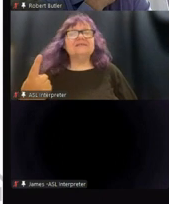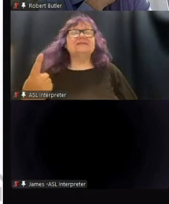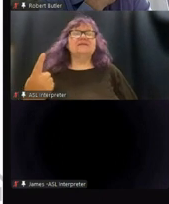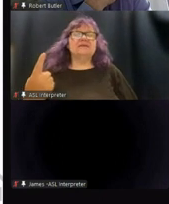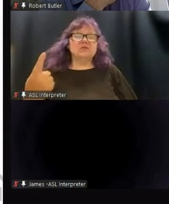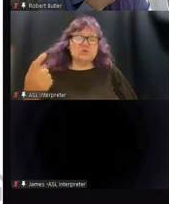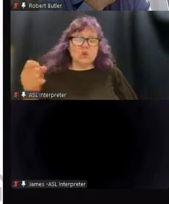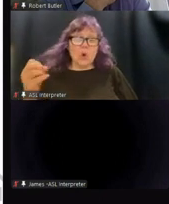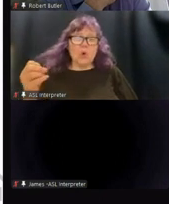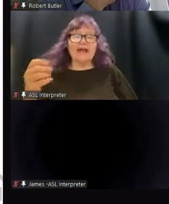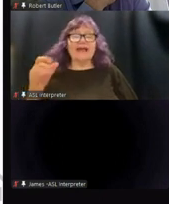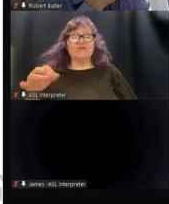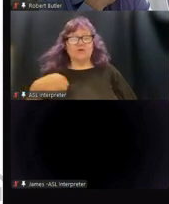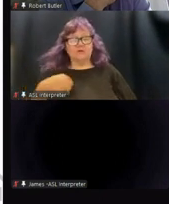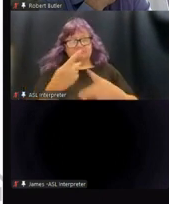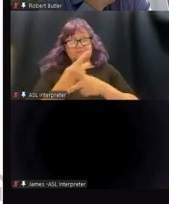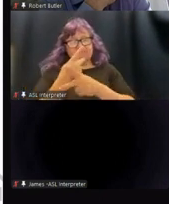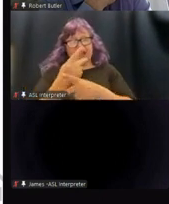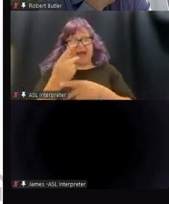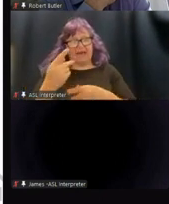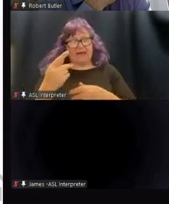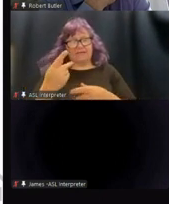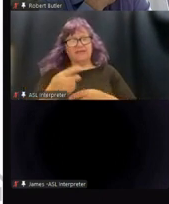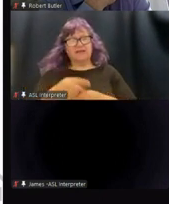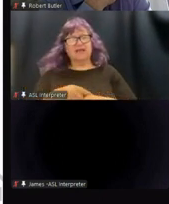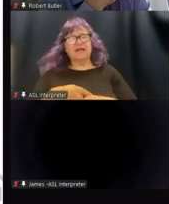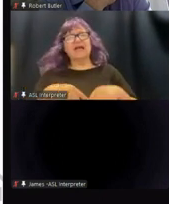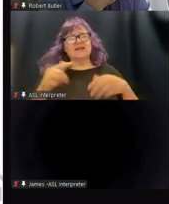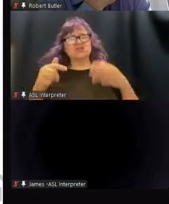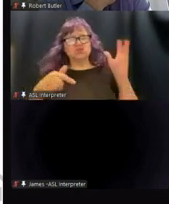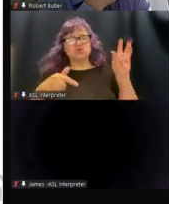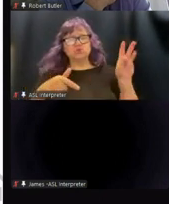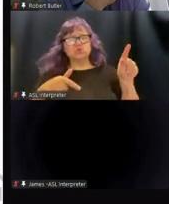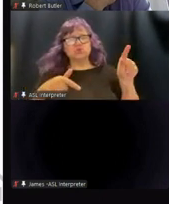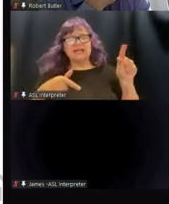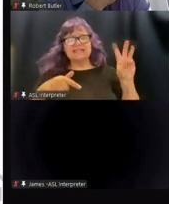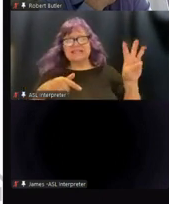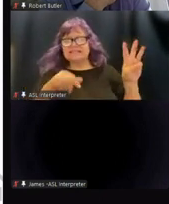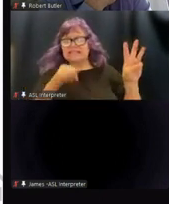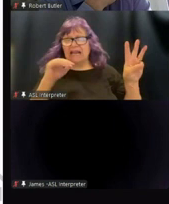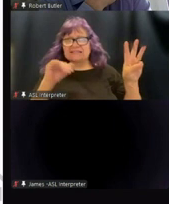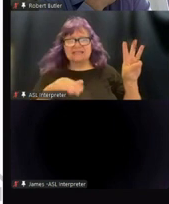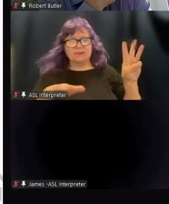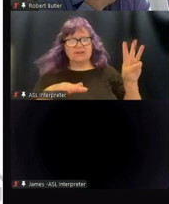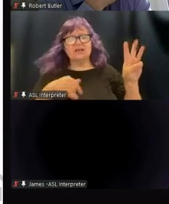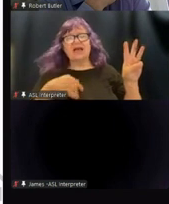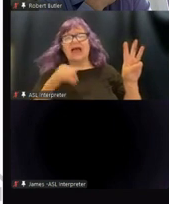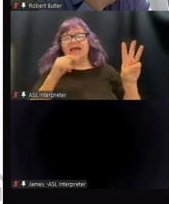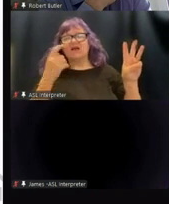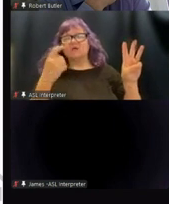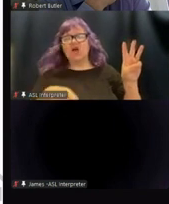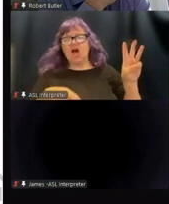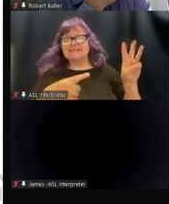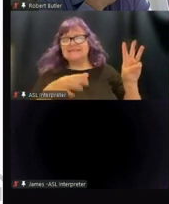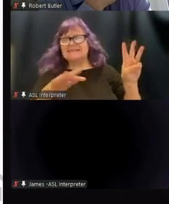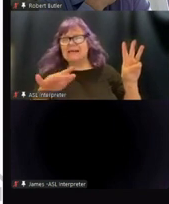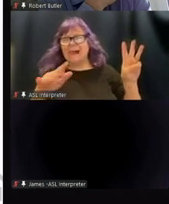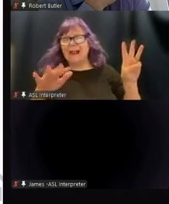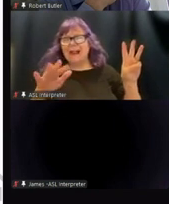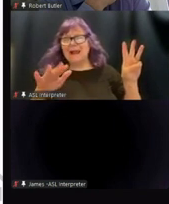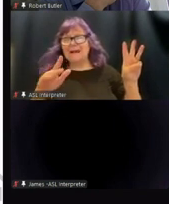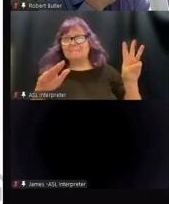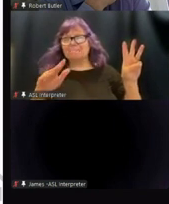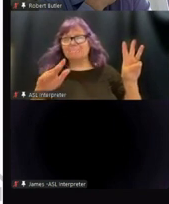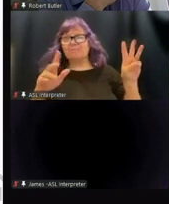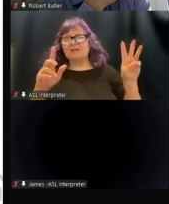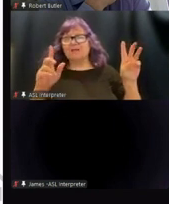So if you do the math, if you take those 26 inaccessible stations and those cost estimates and timelines to